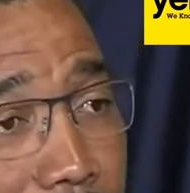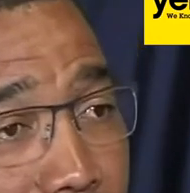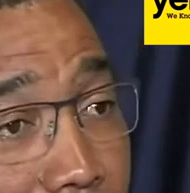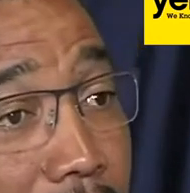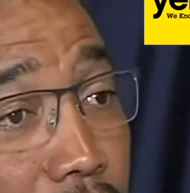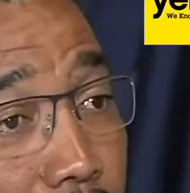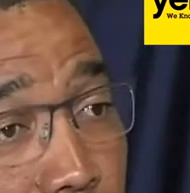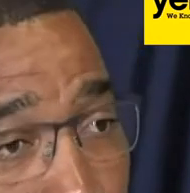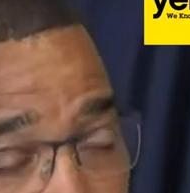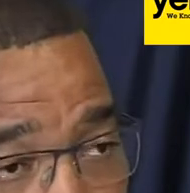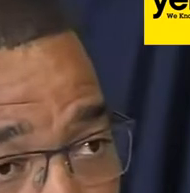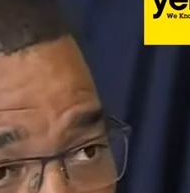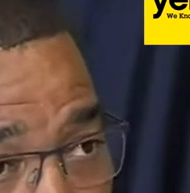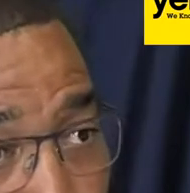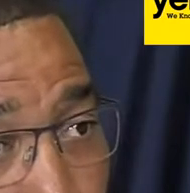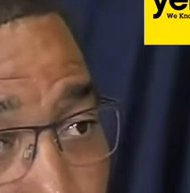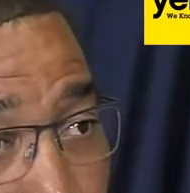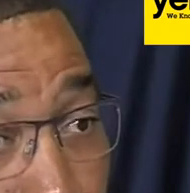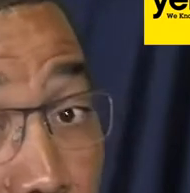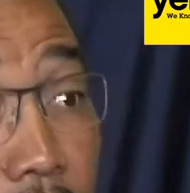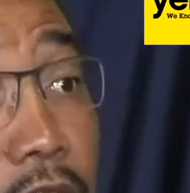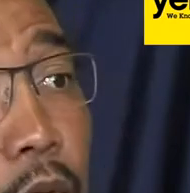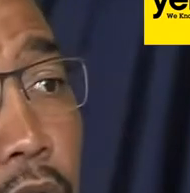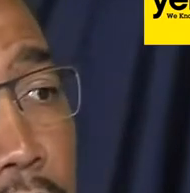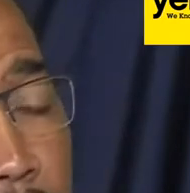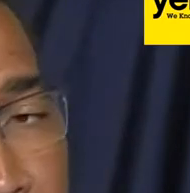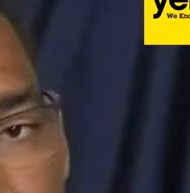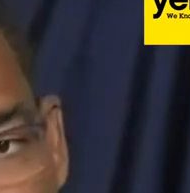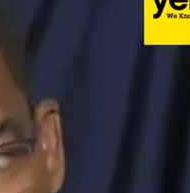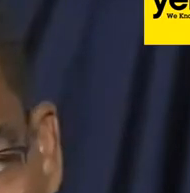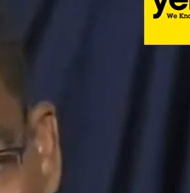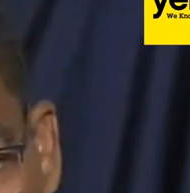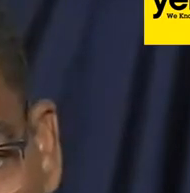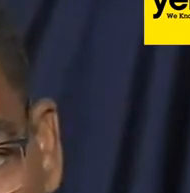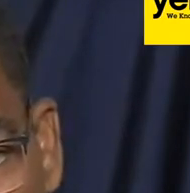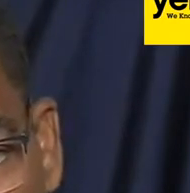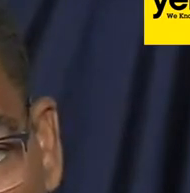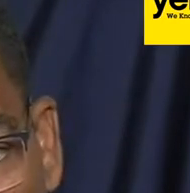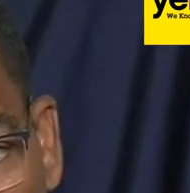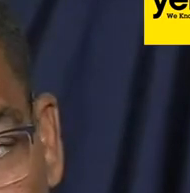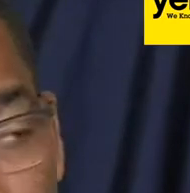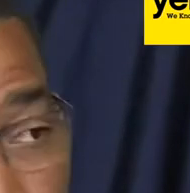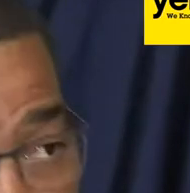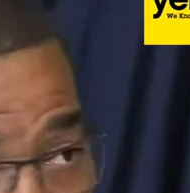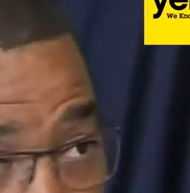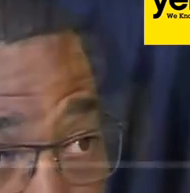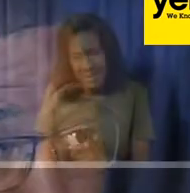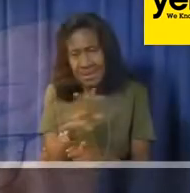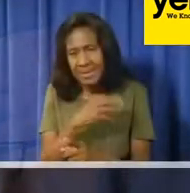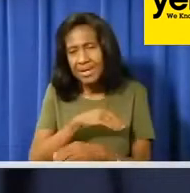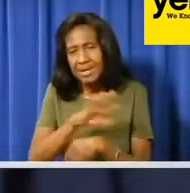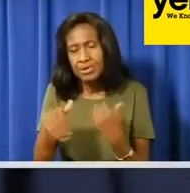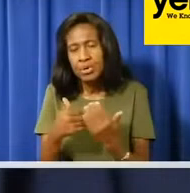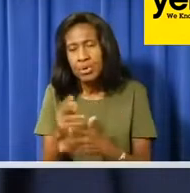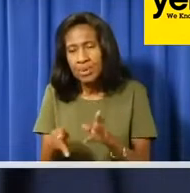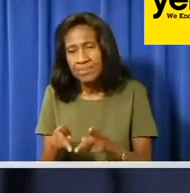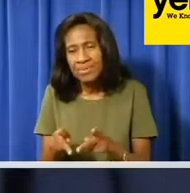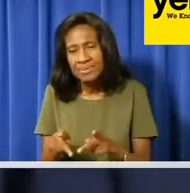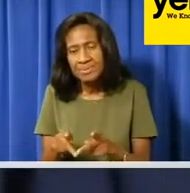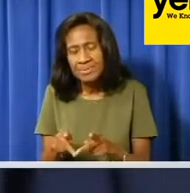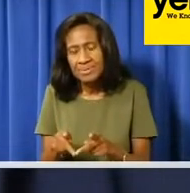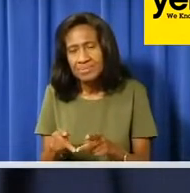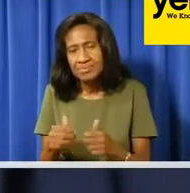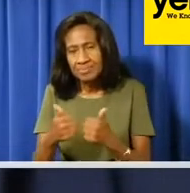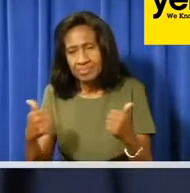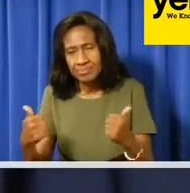not vaccinated, they too still have to go through a process of quarantining. So that will continue to be monitored if